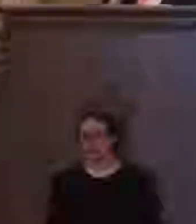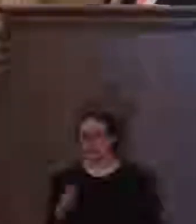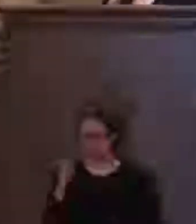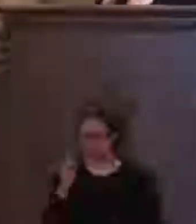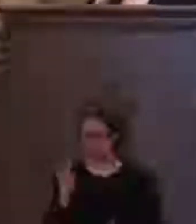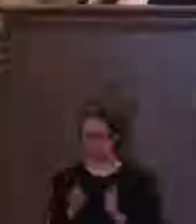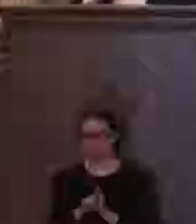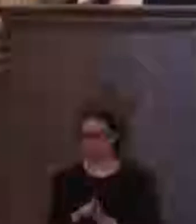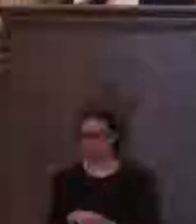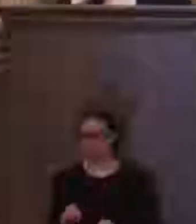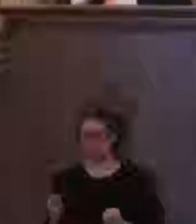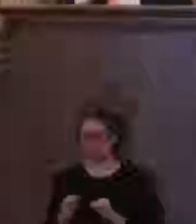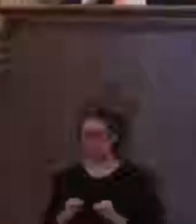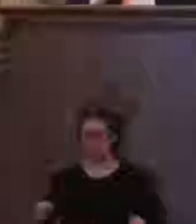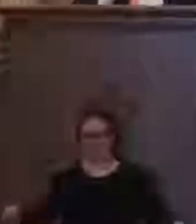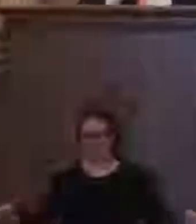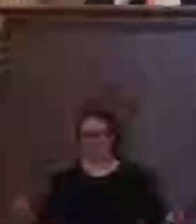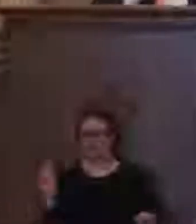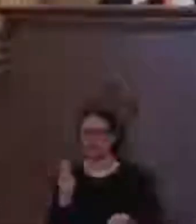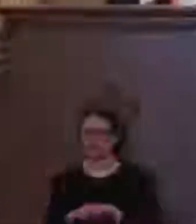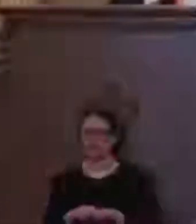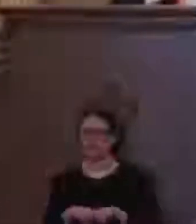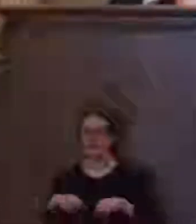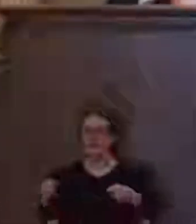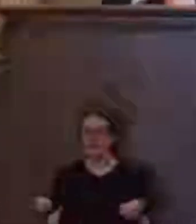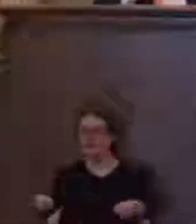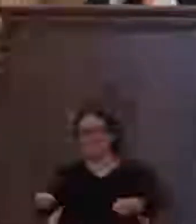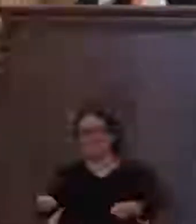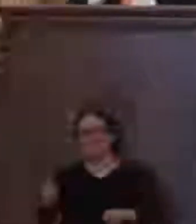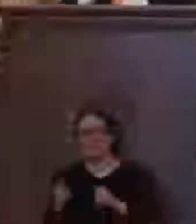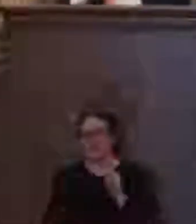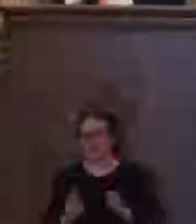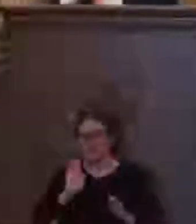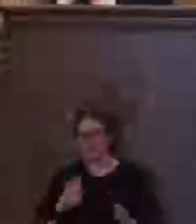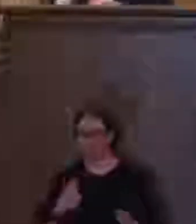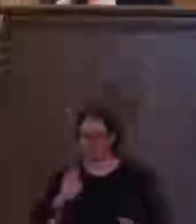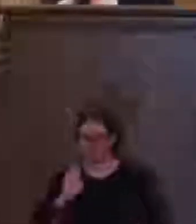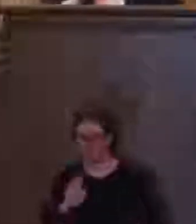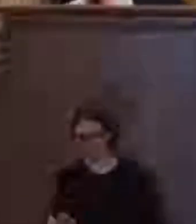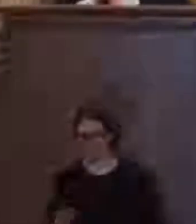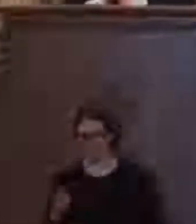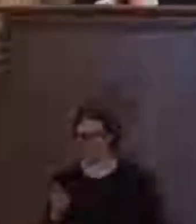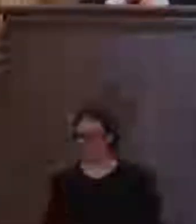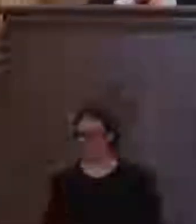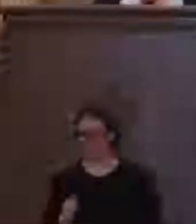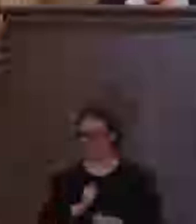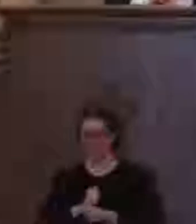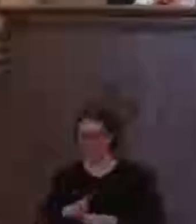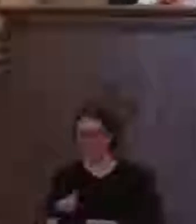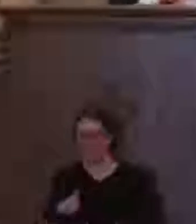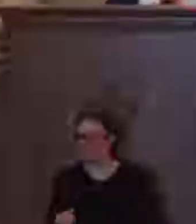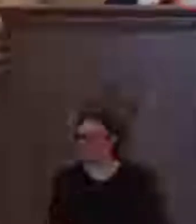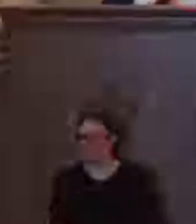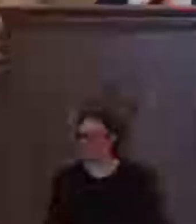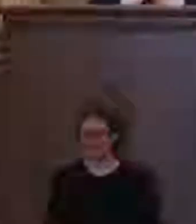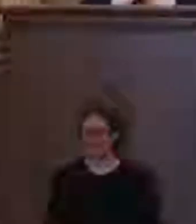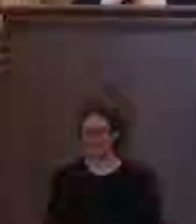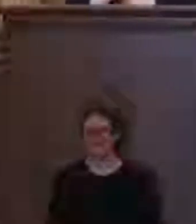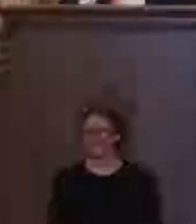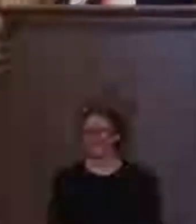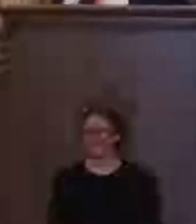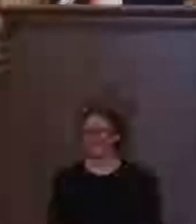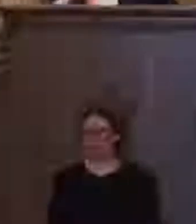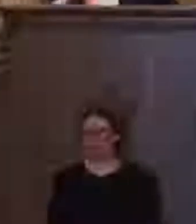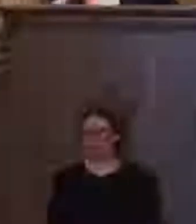like anybody could do anything, you know, we're just sitting there. And you have people honking at each other like it's their fault, you know. But anyways,